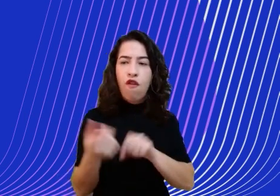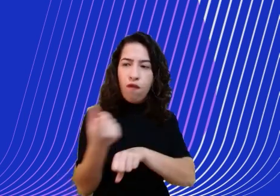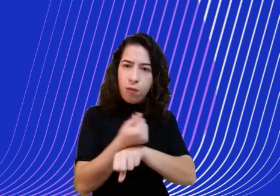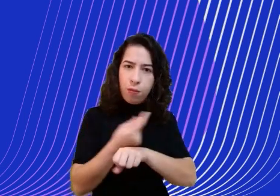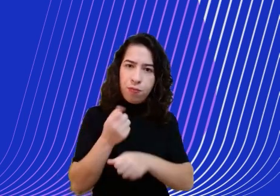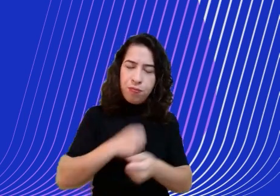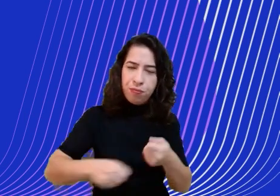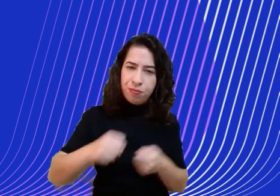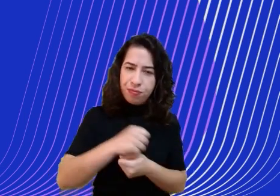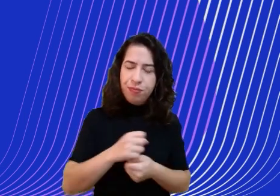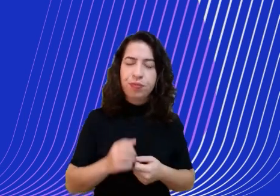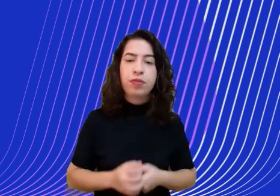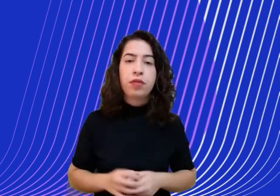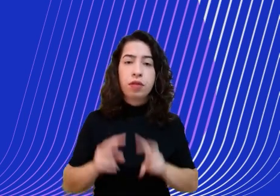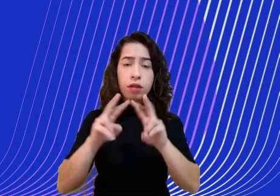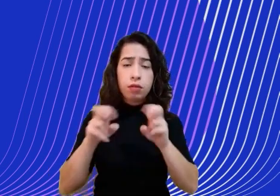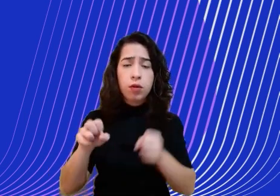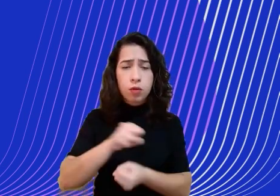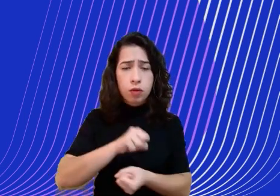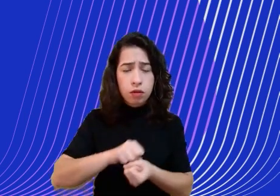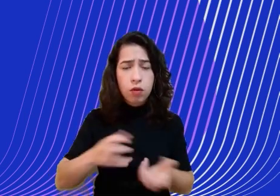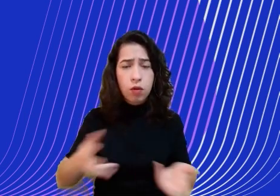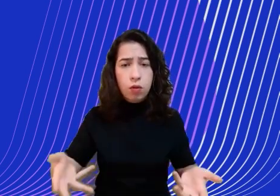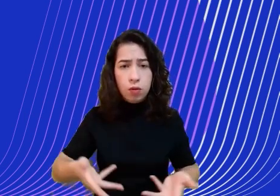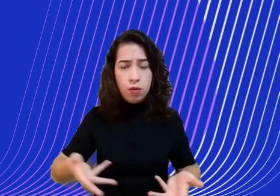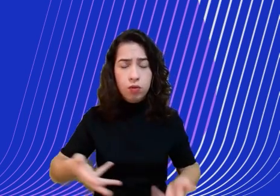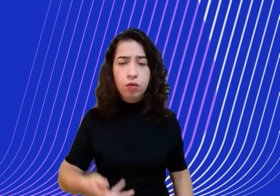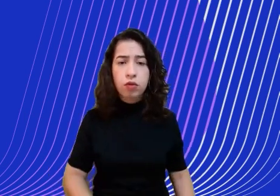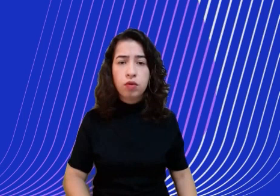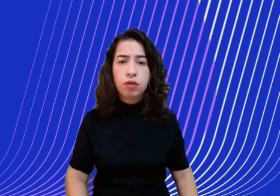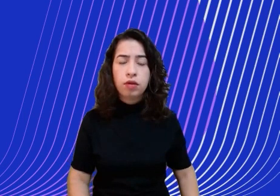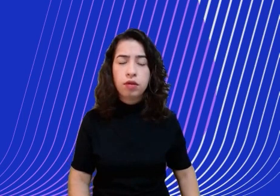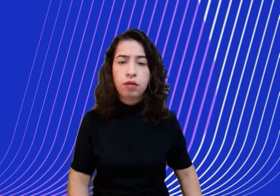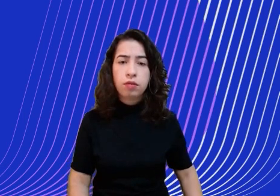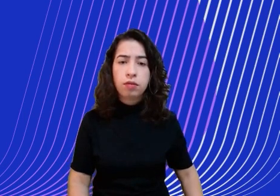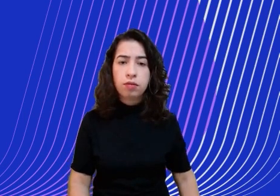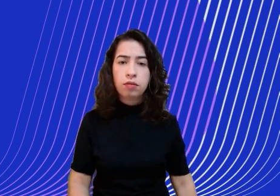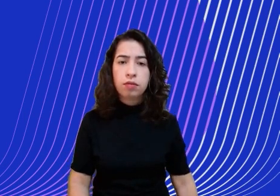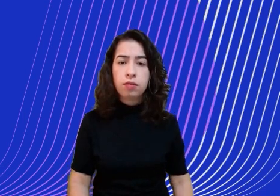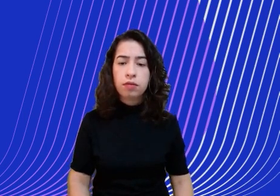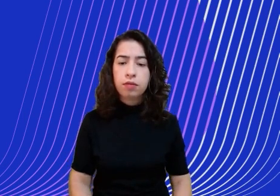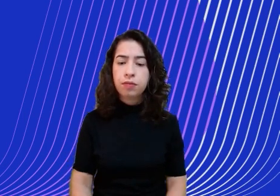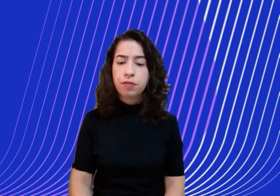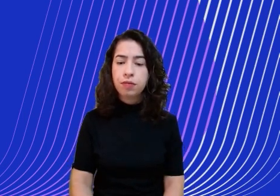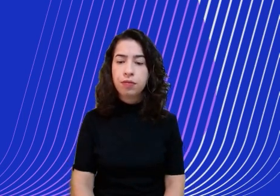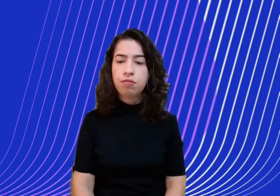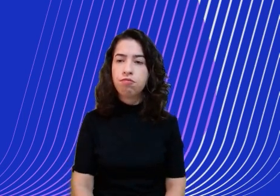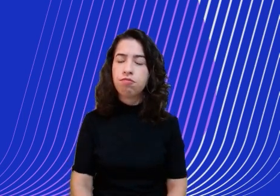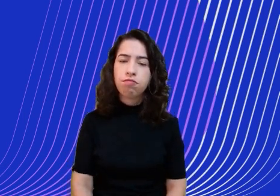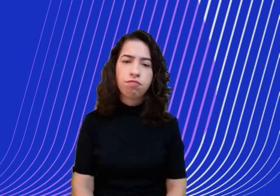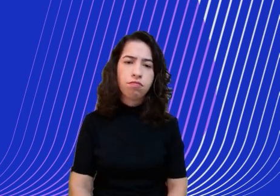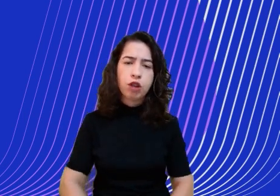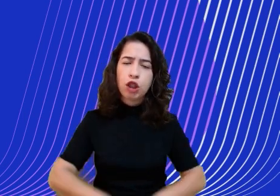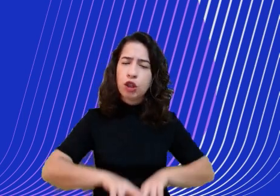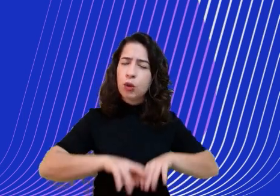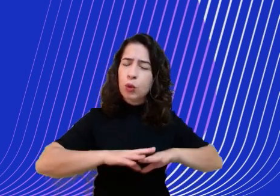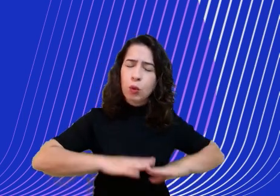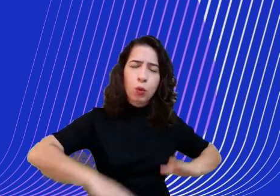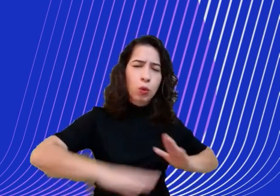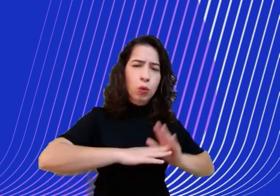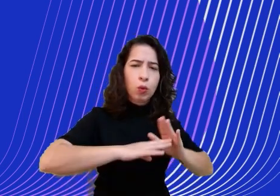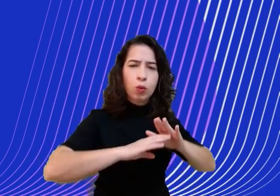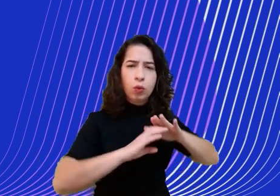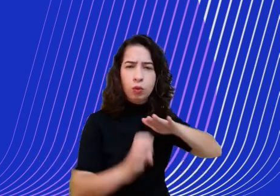finance. So sustainability now, it's present in all, almost in all activities in the company. So we